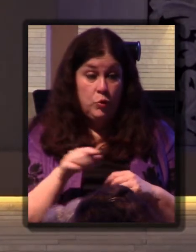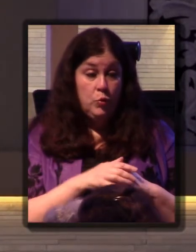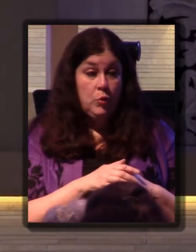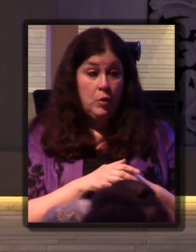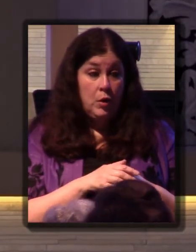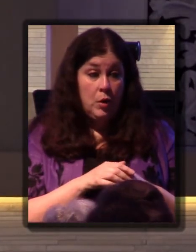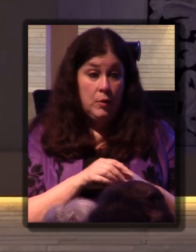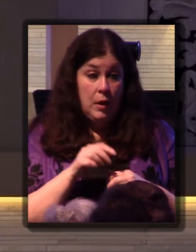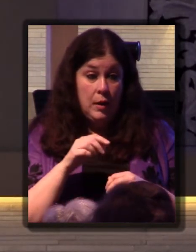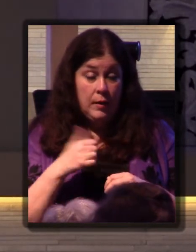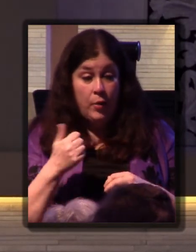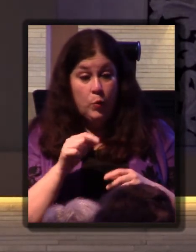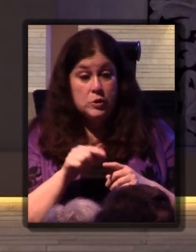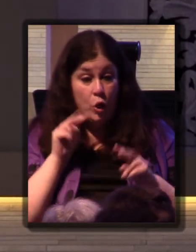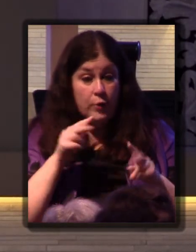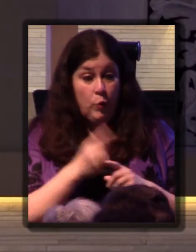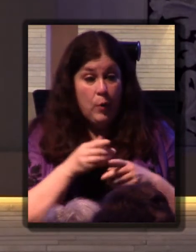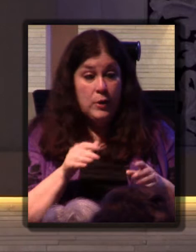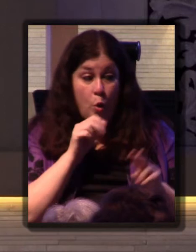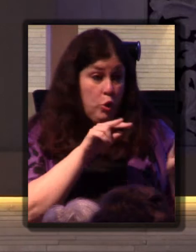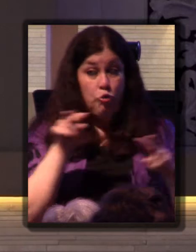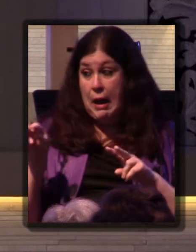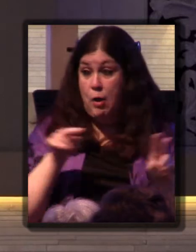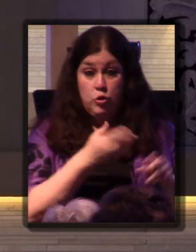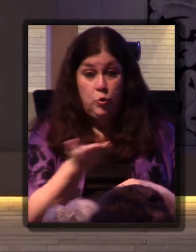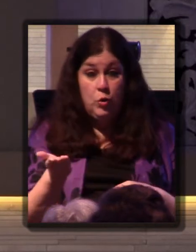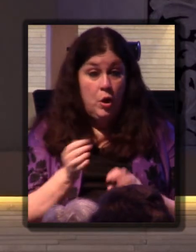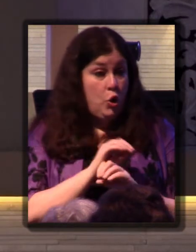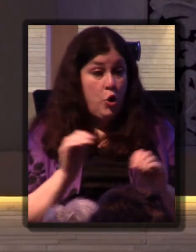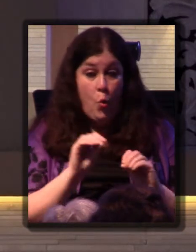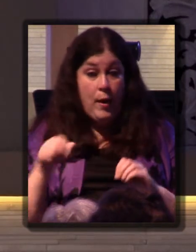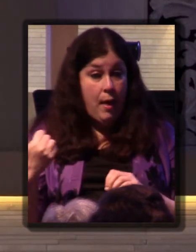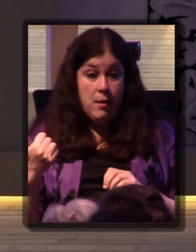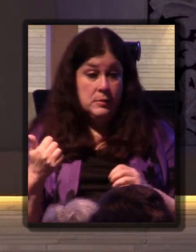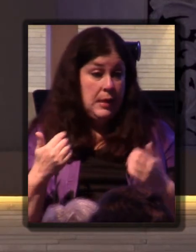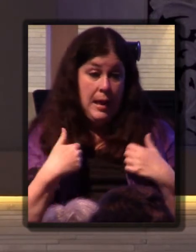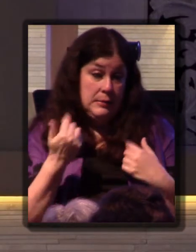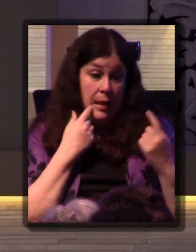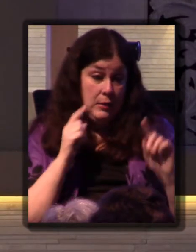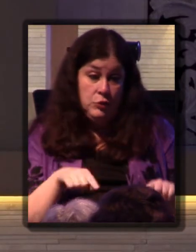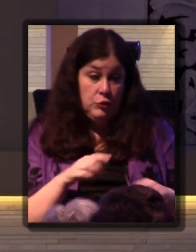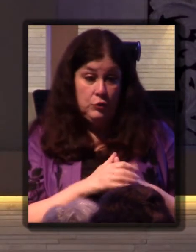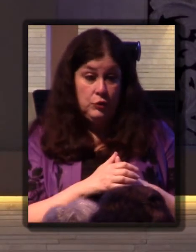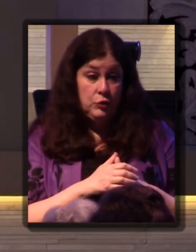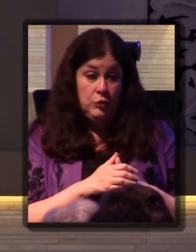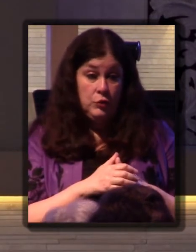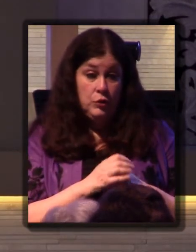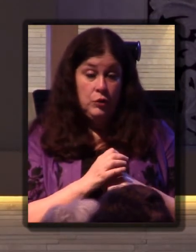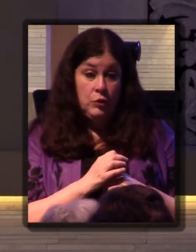don't look around you. In other words, look the right way. And he says, don't look around you, because no one else has the